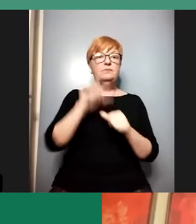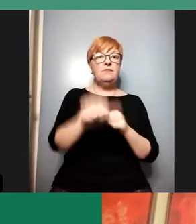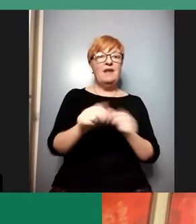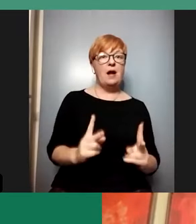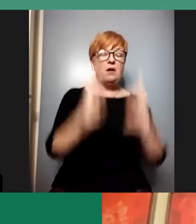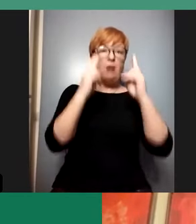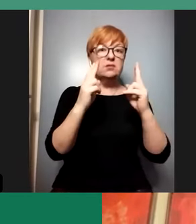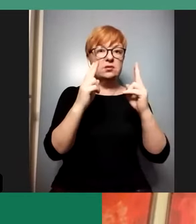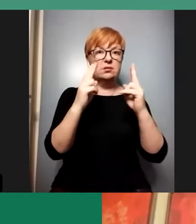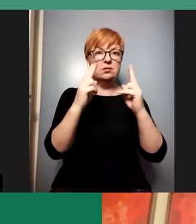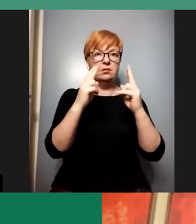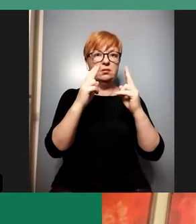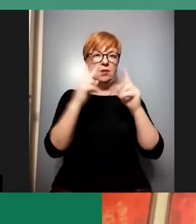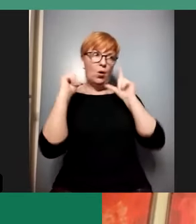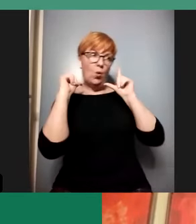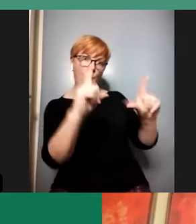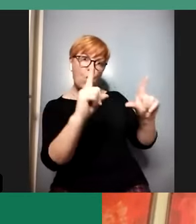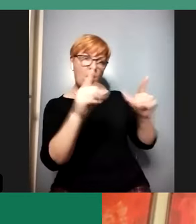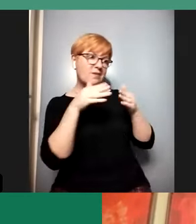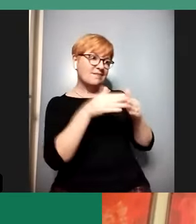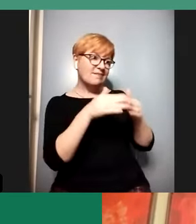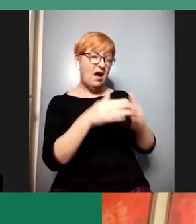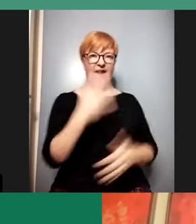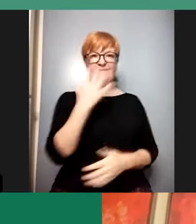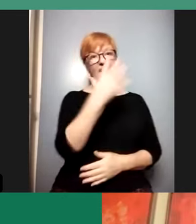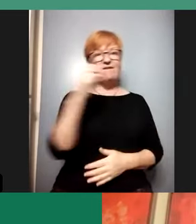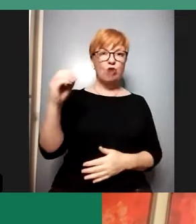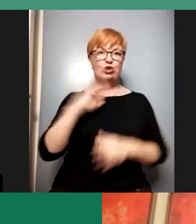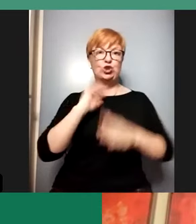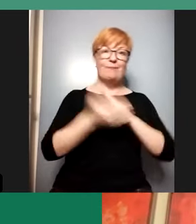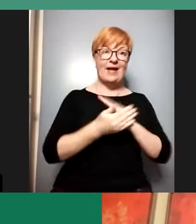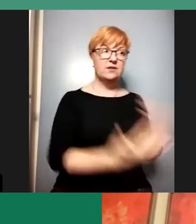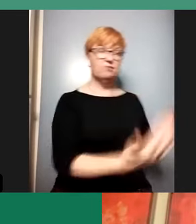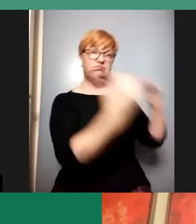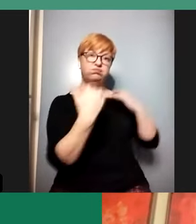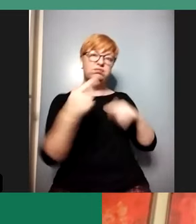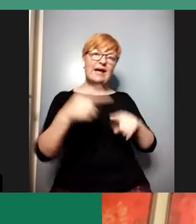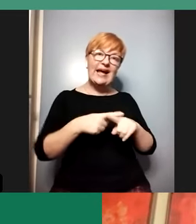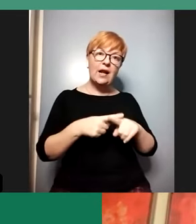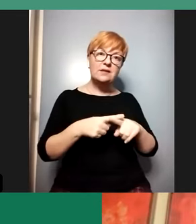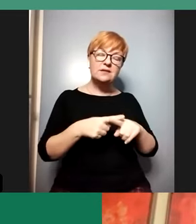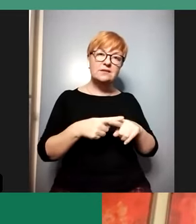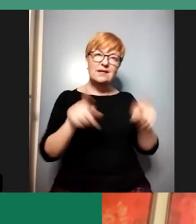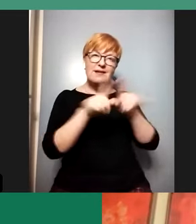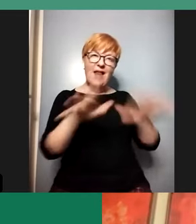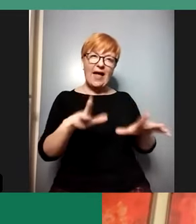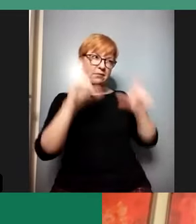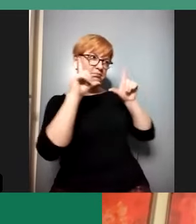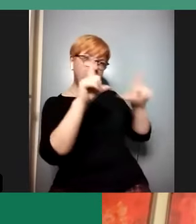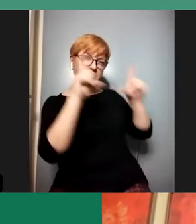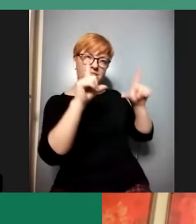the ship and it says 500 Jamaicans come to England. And these men are shot in this kind of really